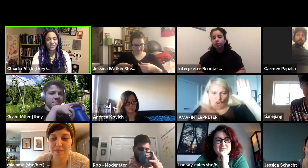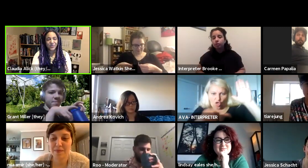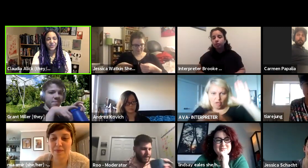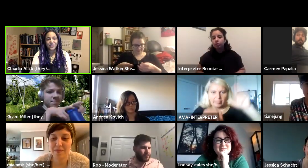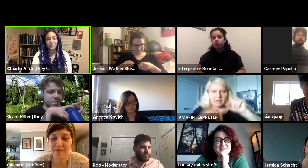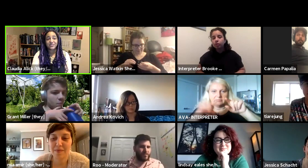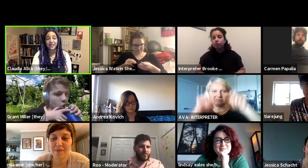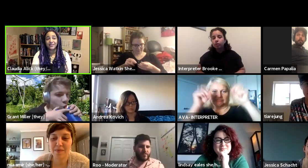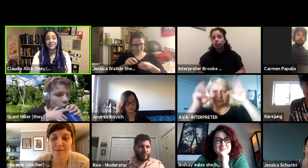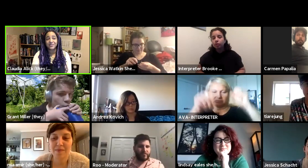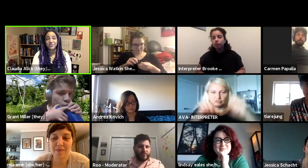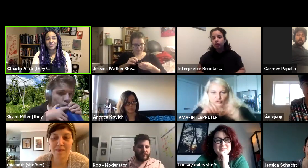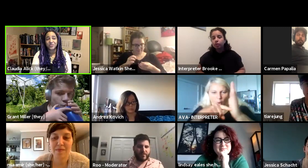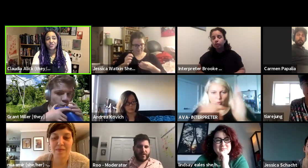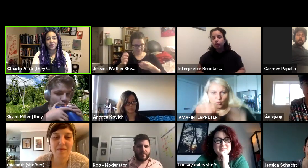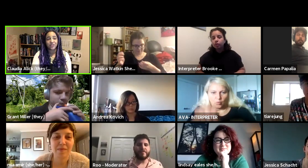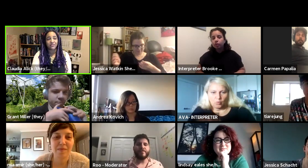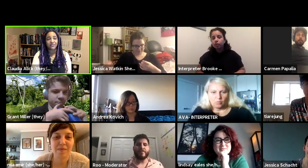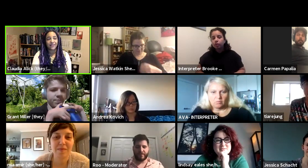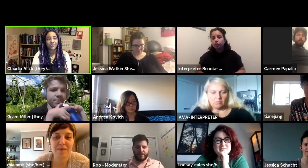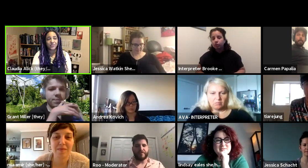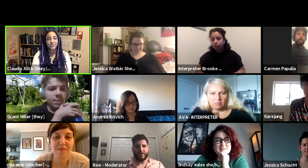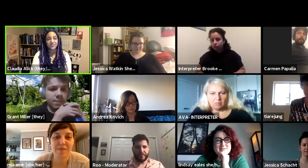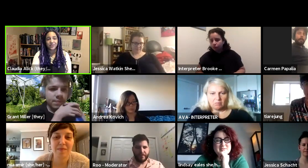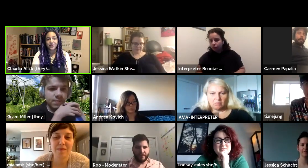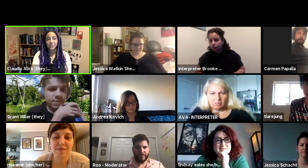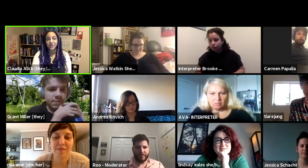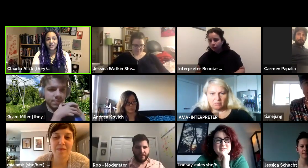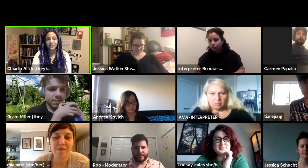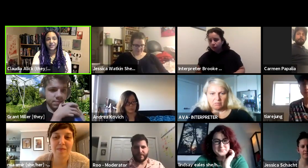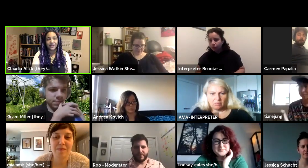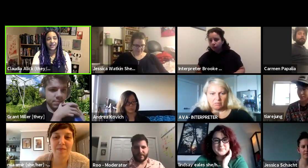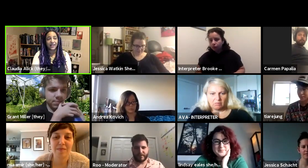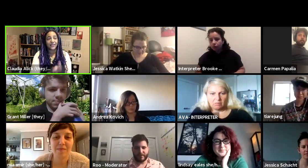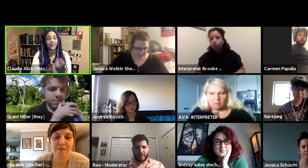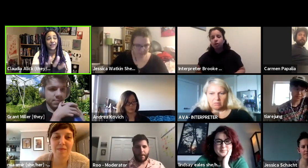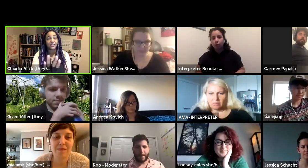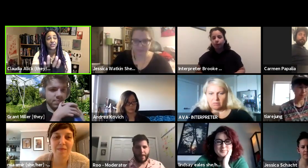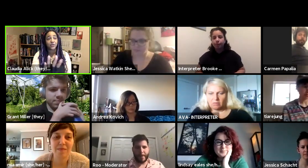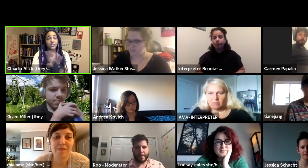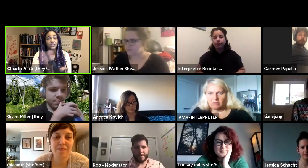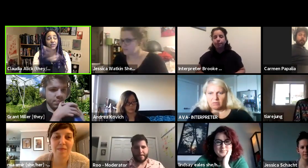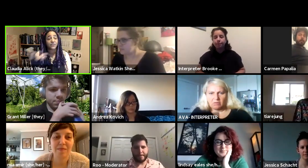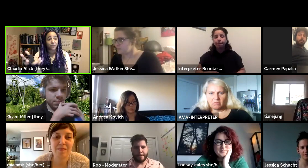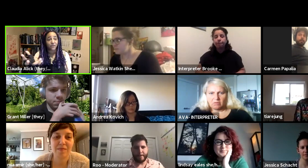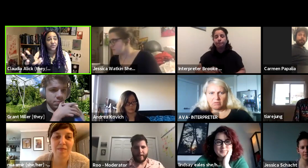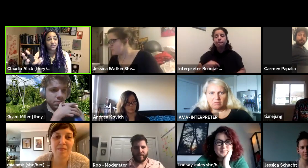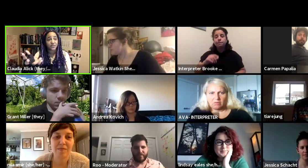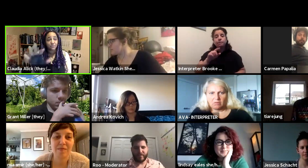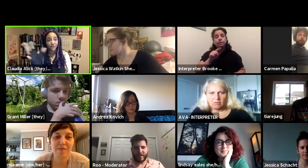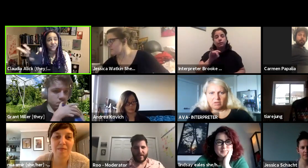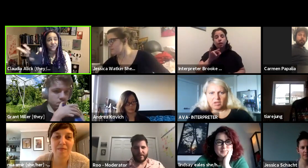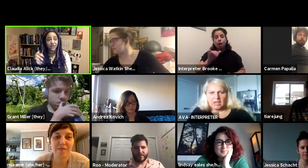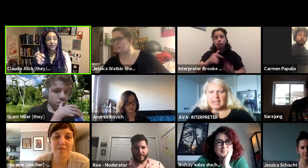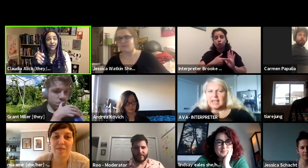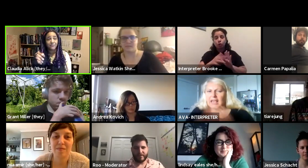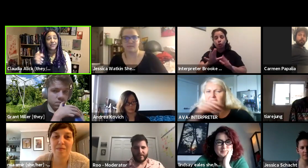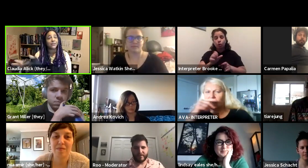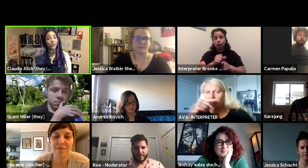So we're going to be silent as we screen share and witness TRA's work, unless TRA wants to give us a